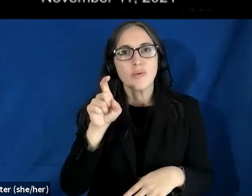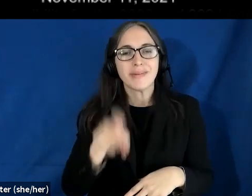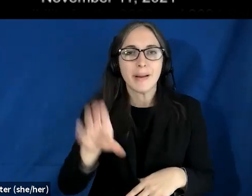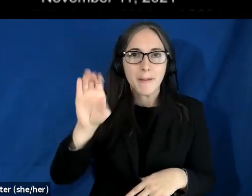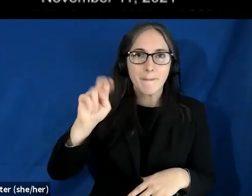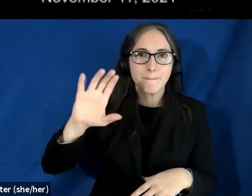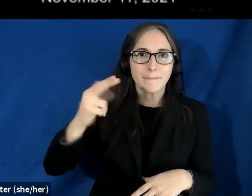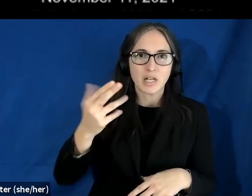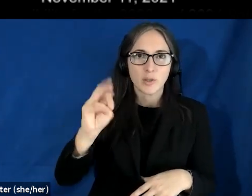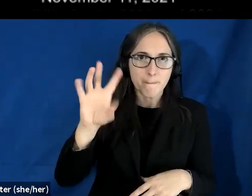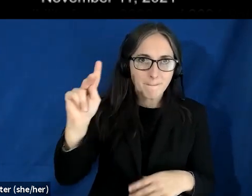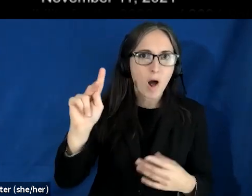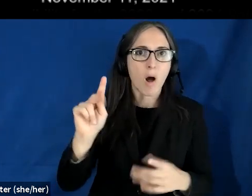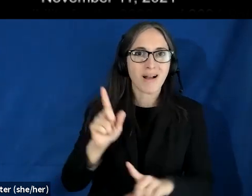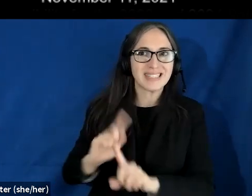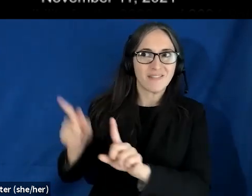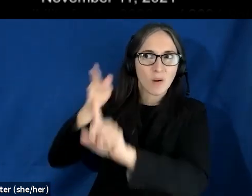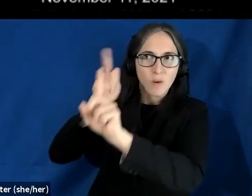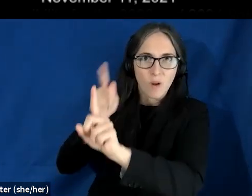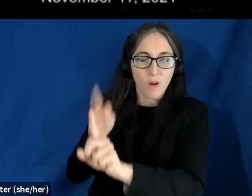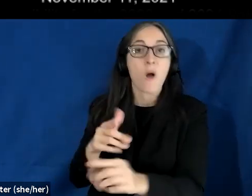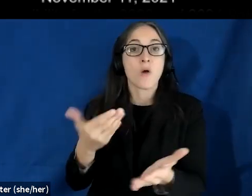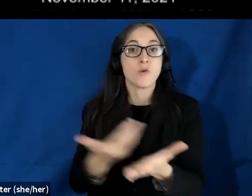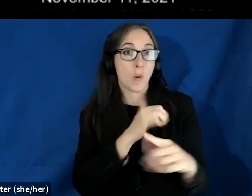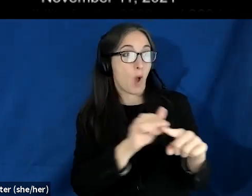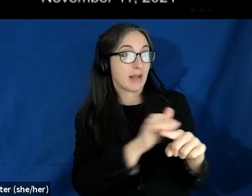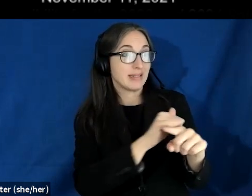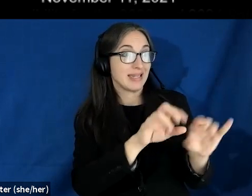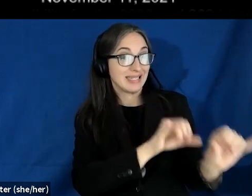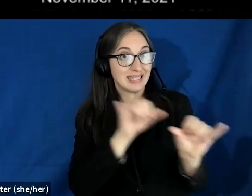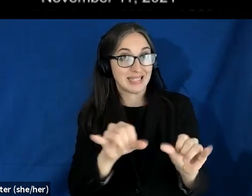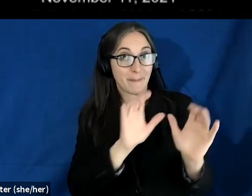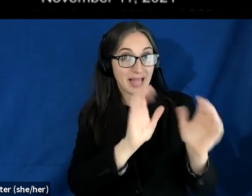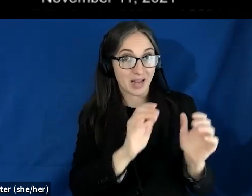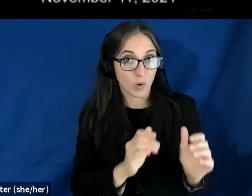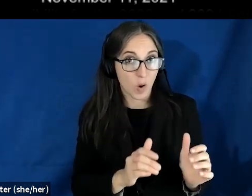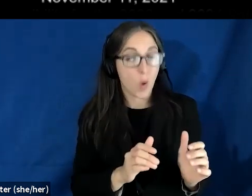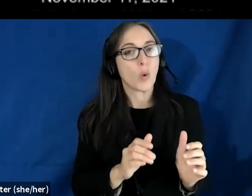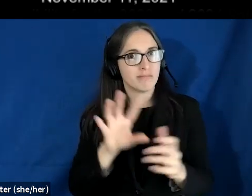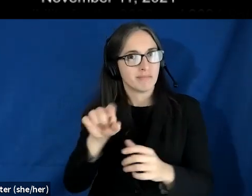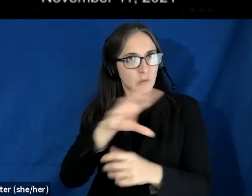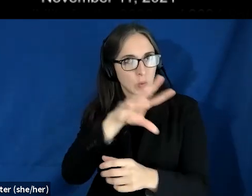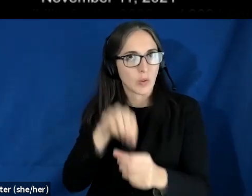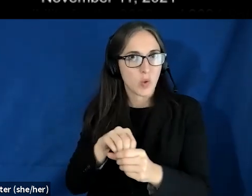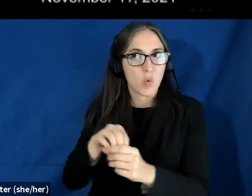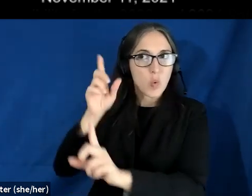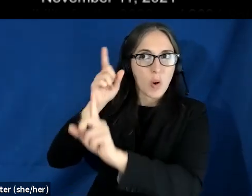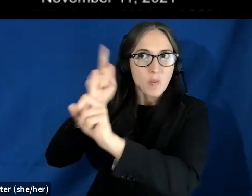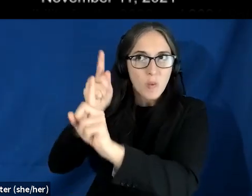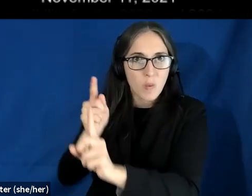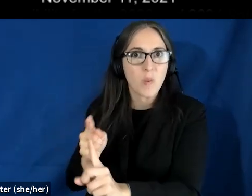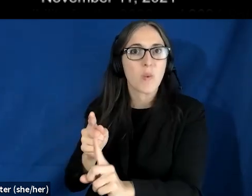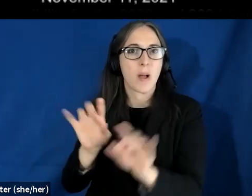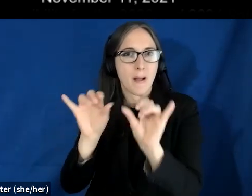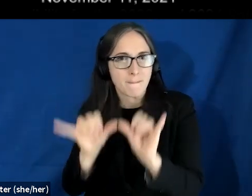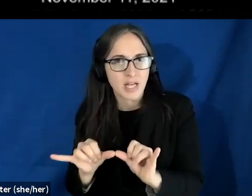you need these new practices in the same categories. And then you measures and benchmarks and data analysis and